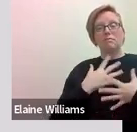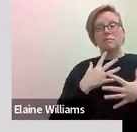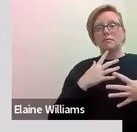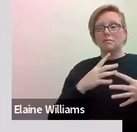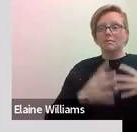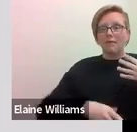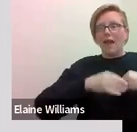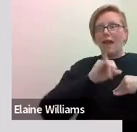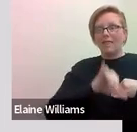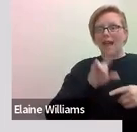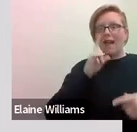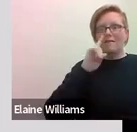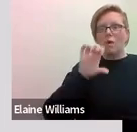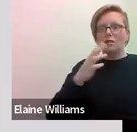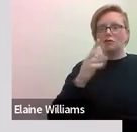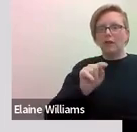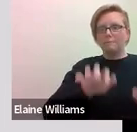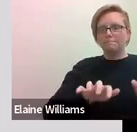that.